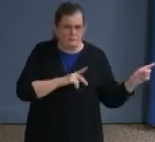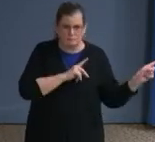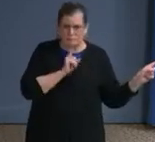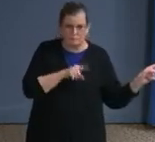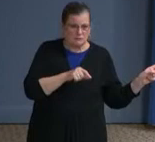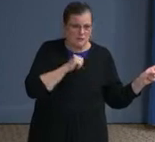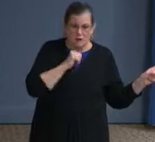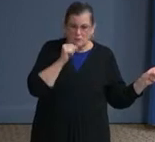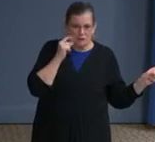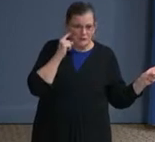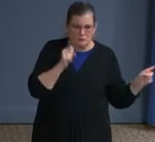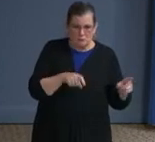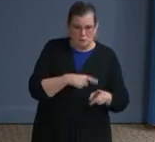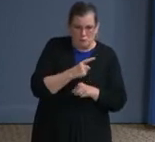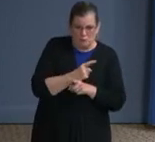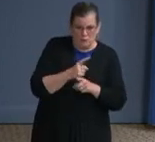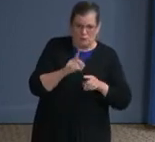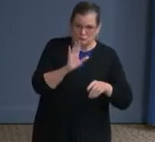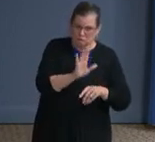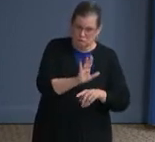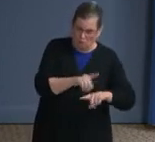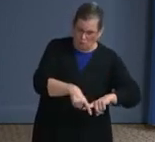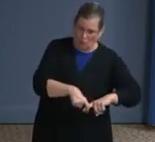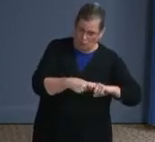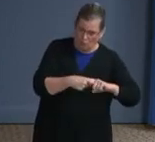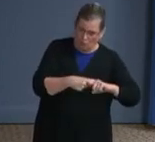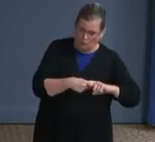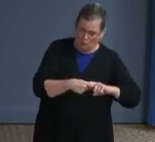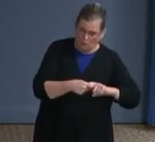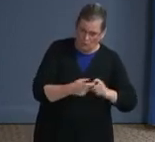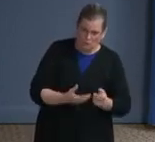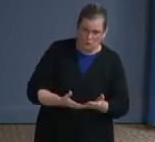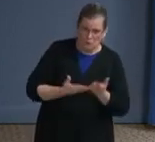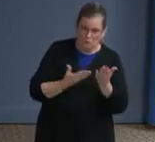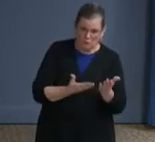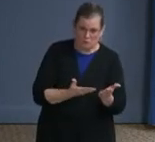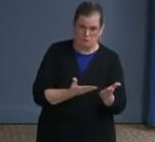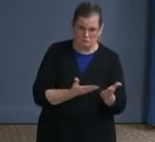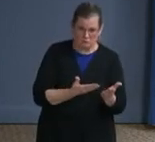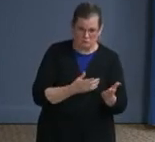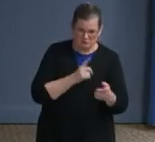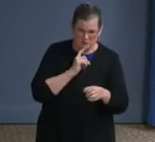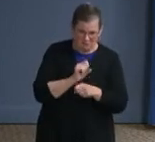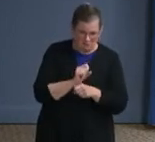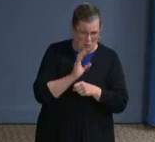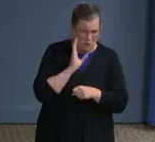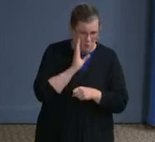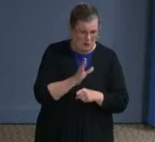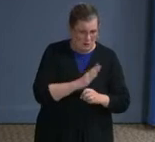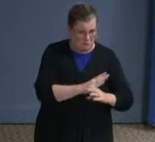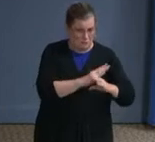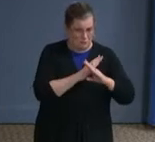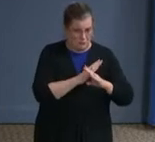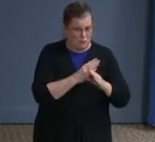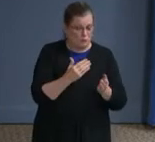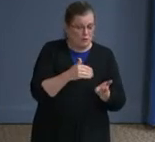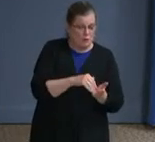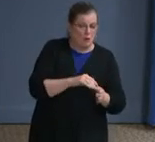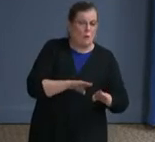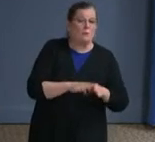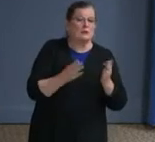aside, the proposal, which essentially would prohibit reopening schools unless